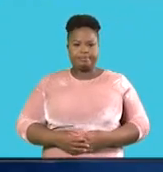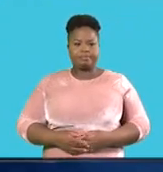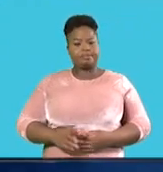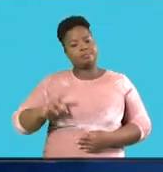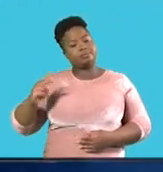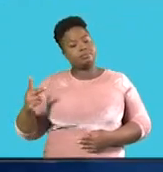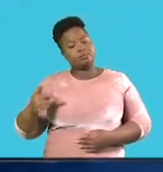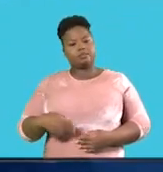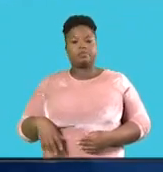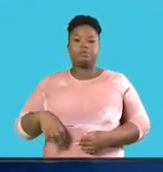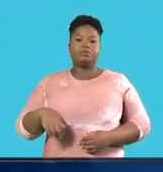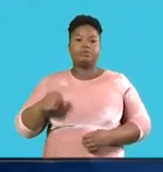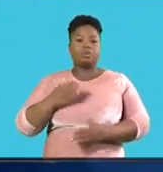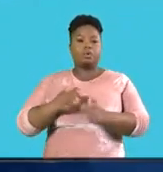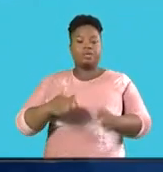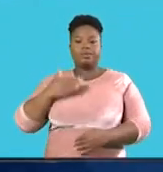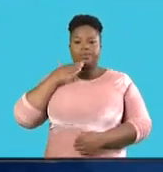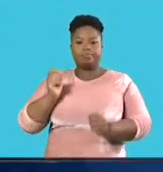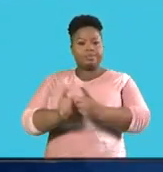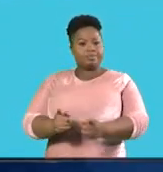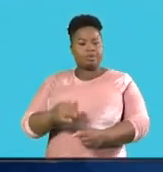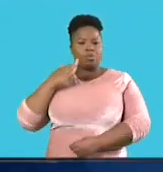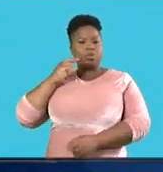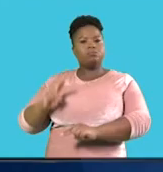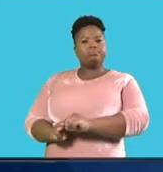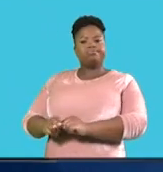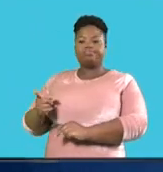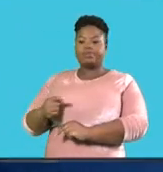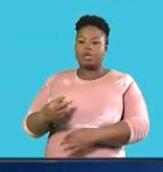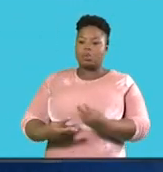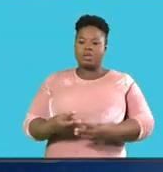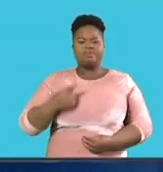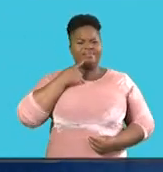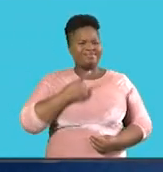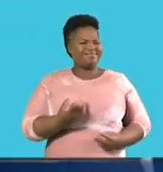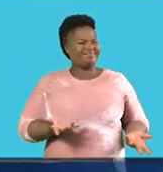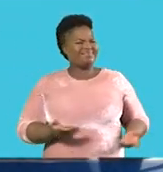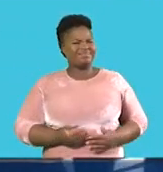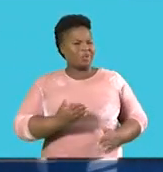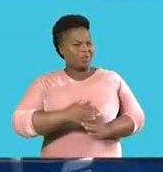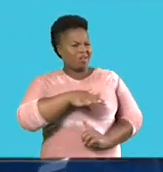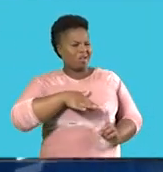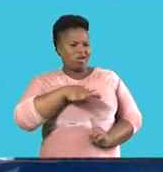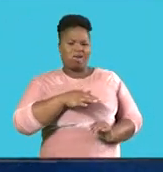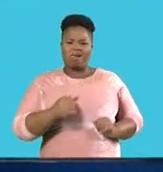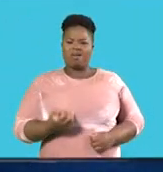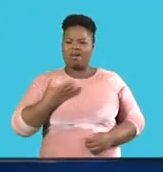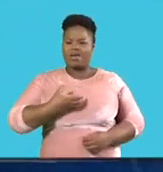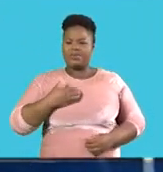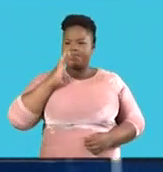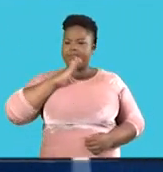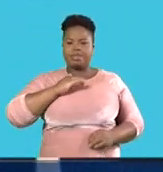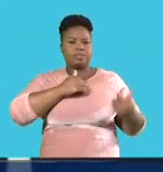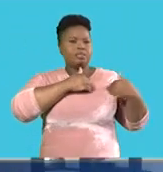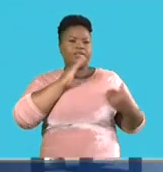one of the deferred workers from Putco who got injured whilst sitting at what he says is an unconducive working area in the Putco warehouse